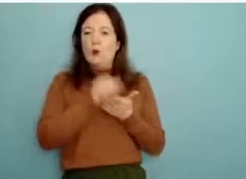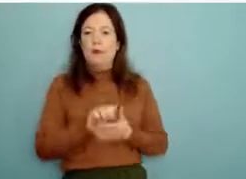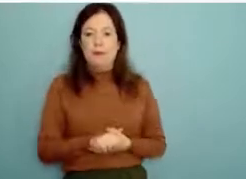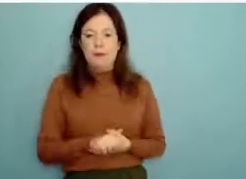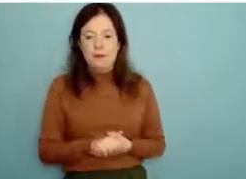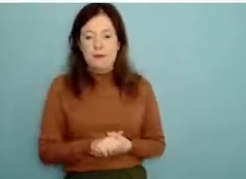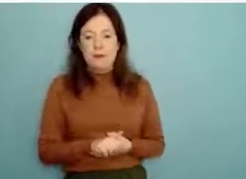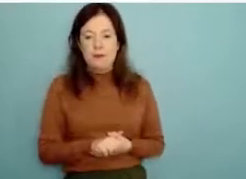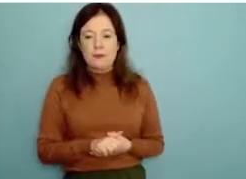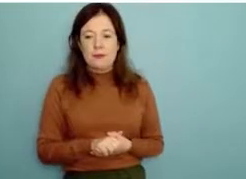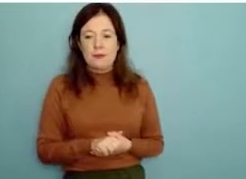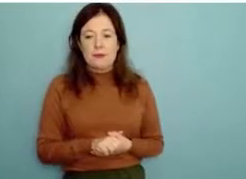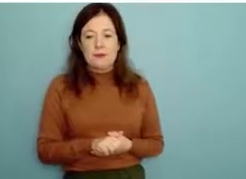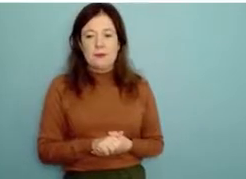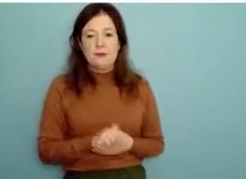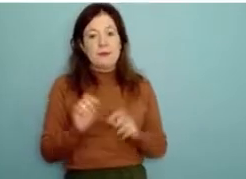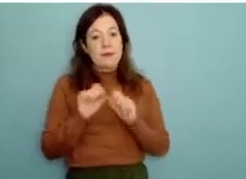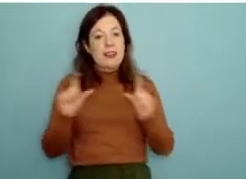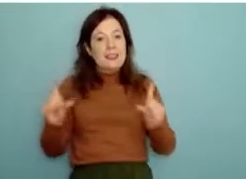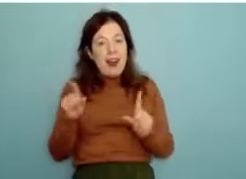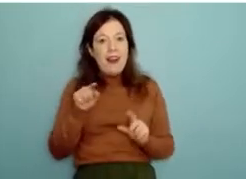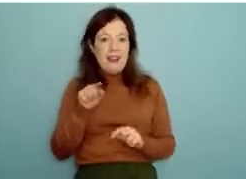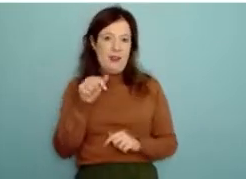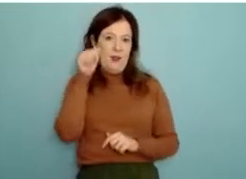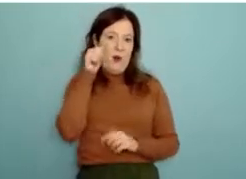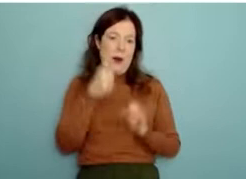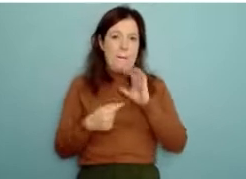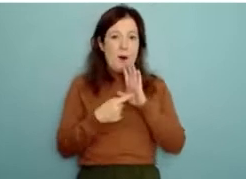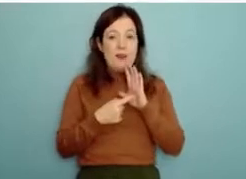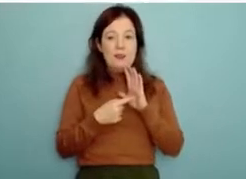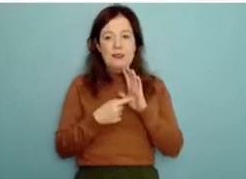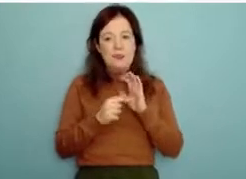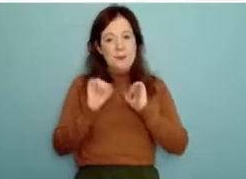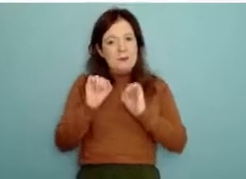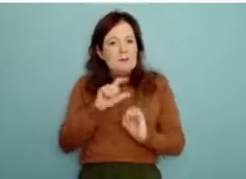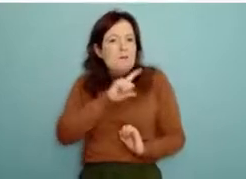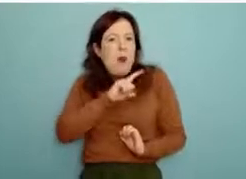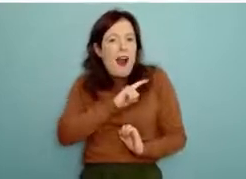I know this last slide is important to you. Would you like to share your thoughts?